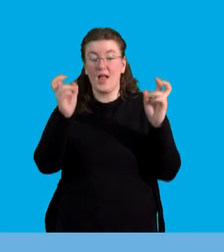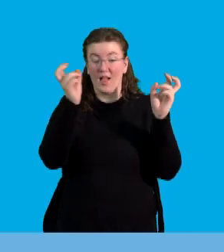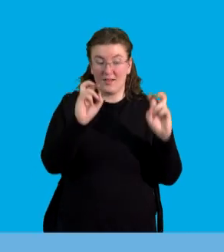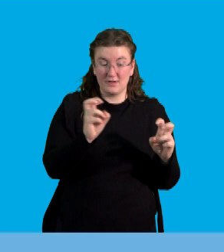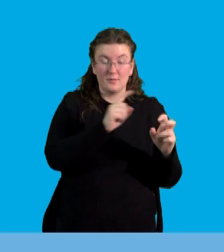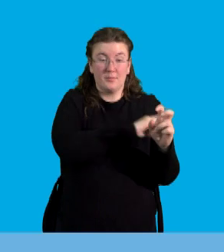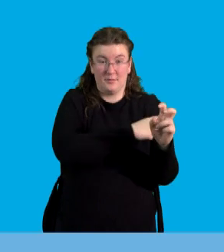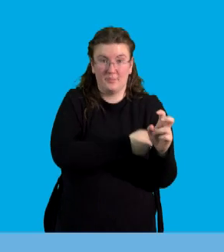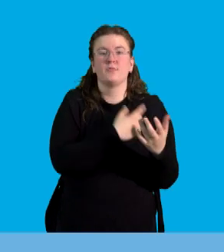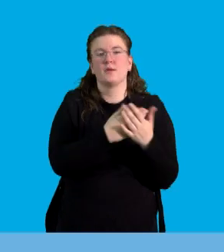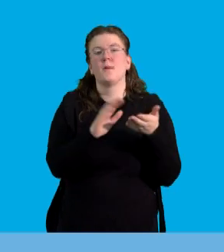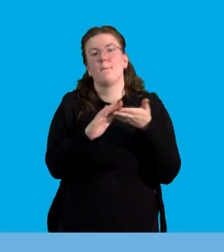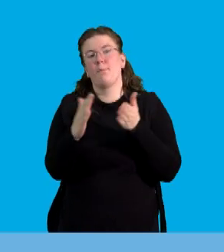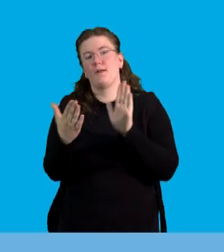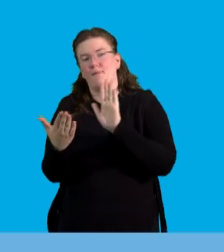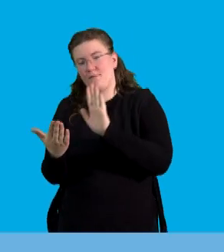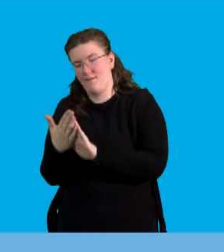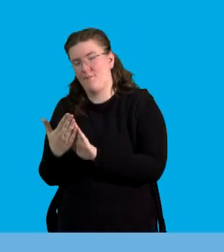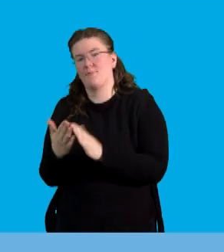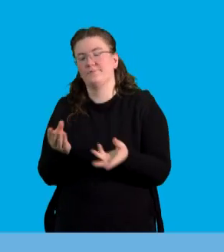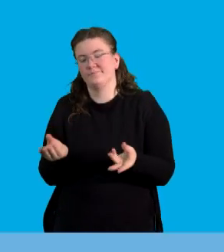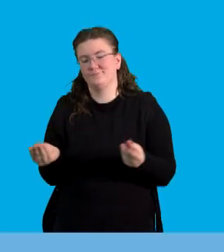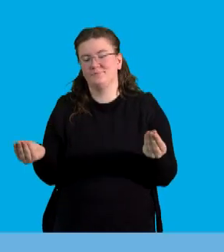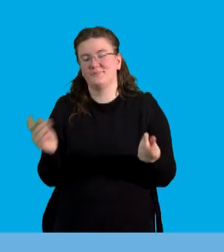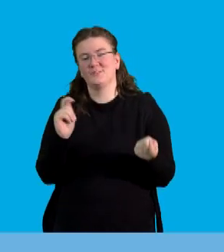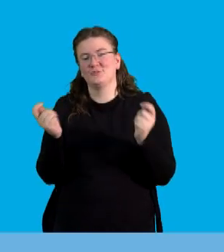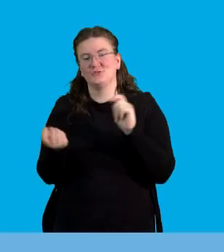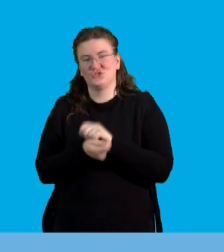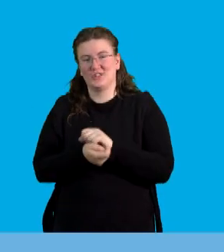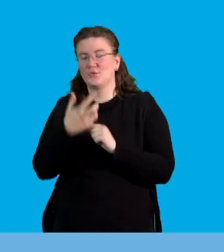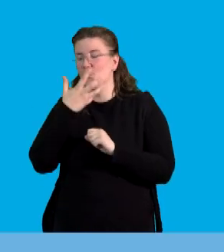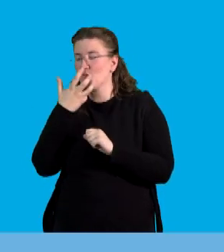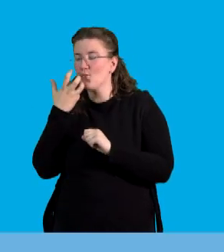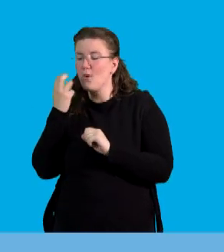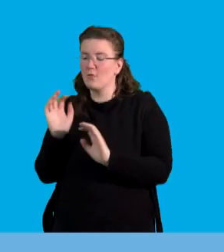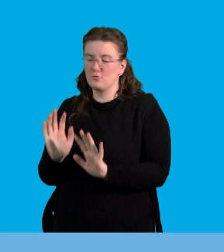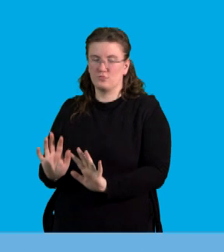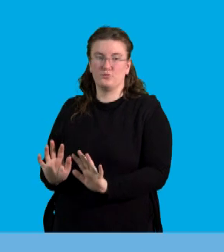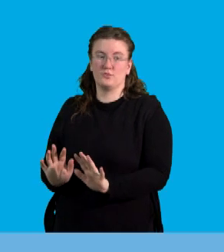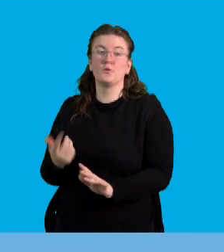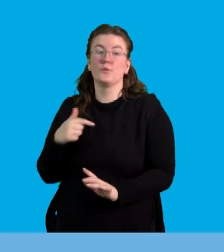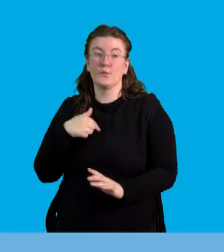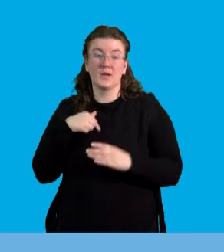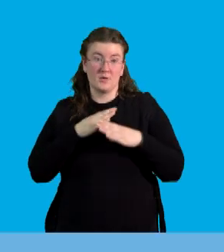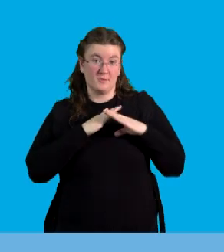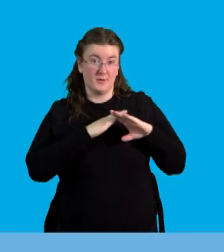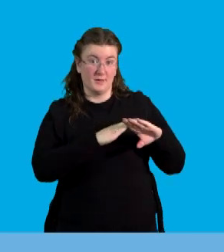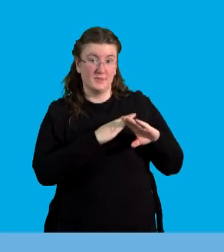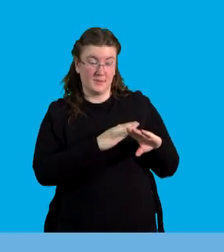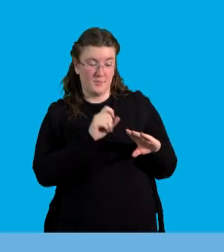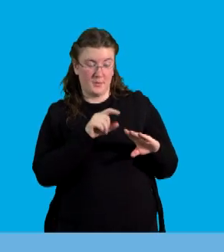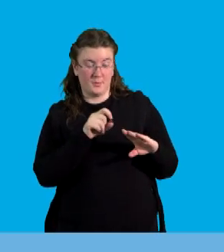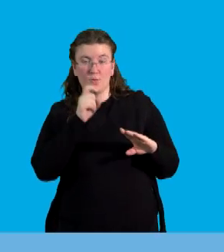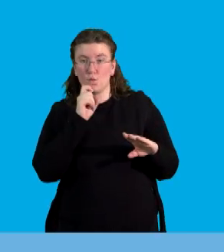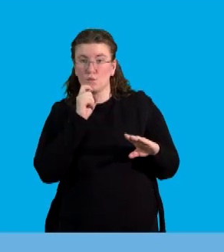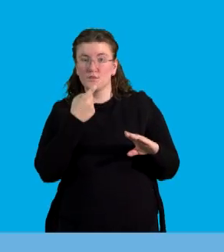to thermal energy so that it may perform a certain function. So the reason why we are using that particular resistor